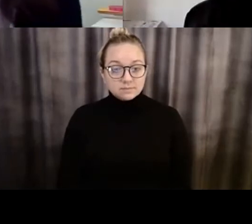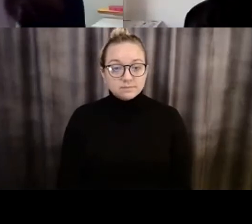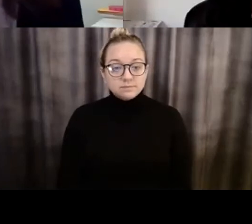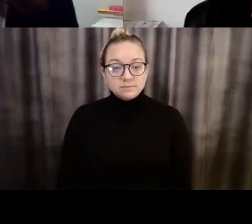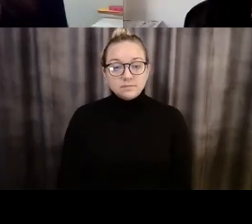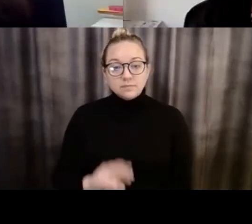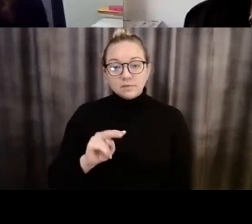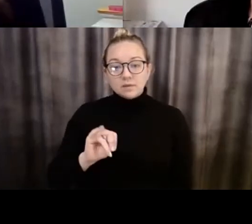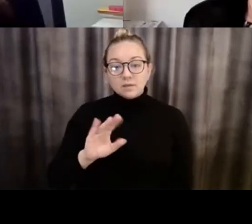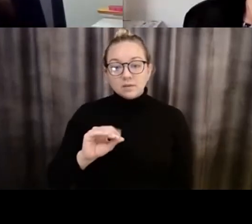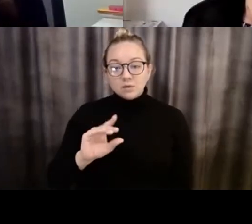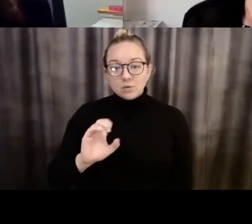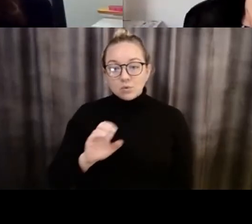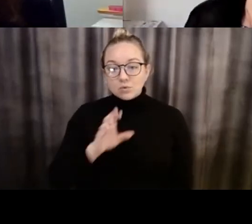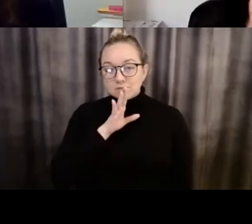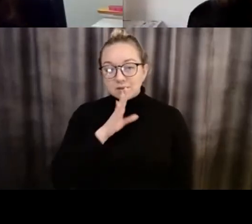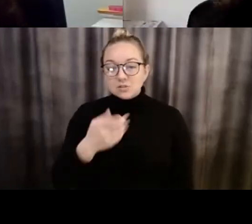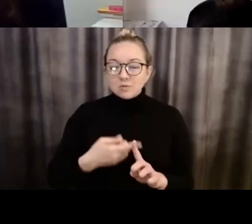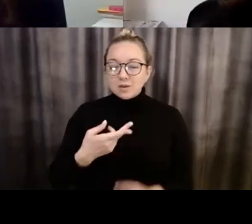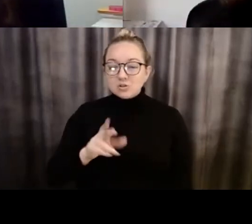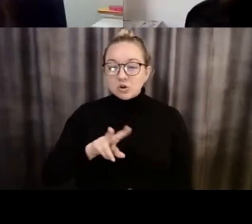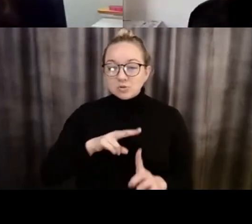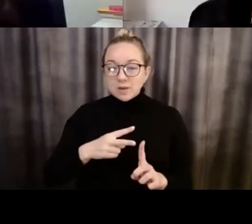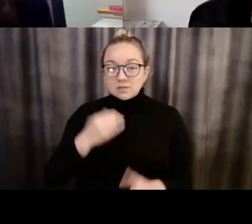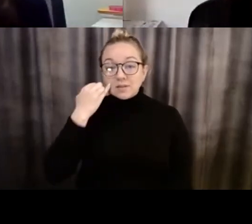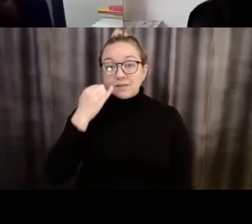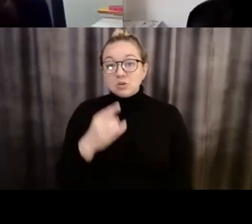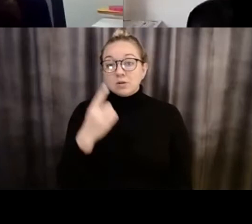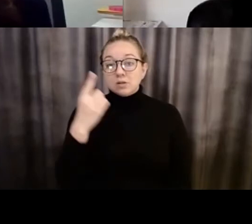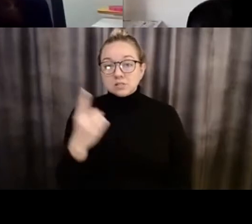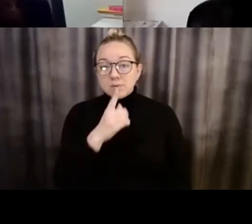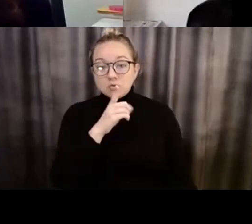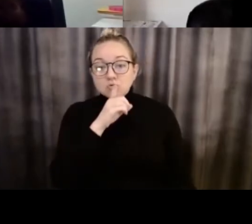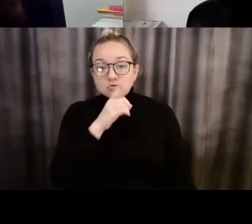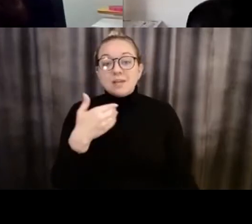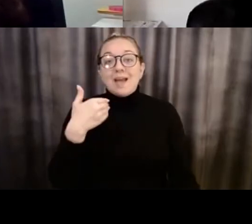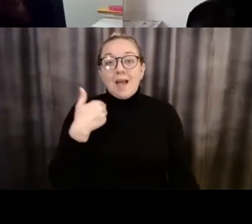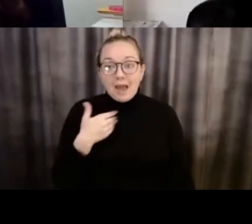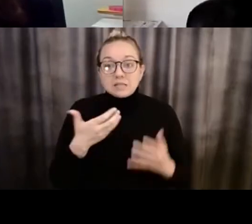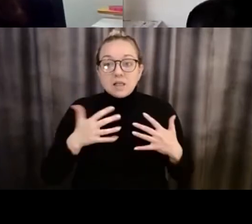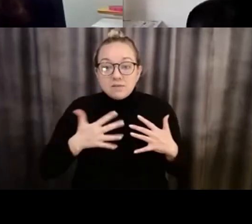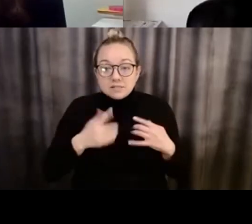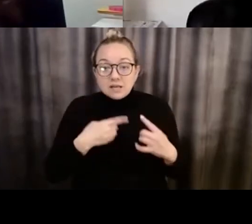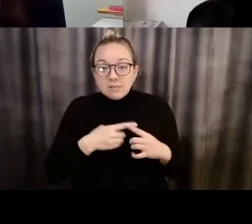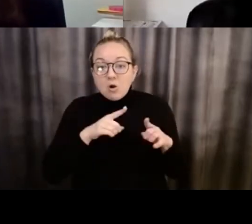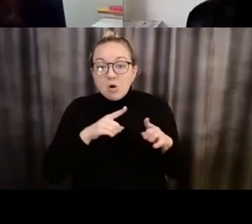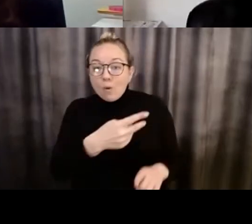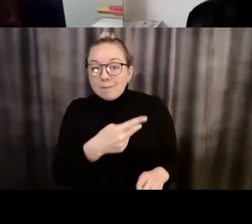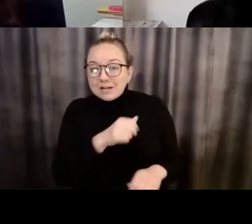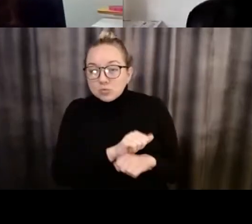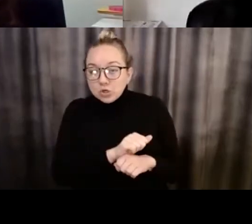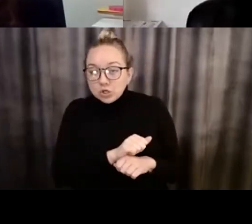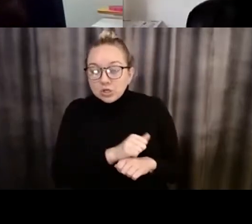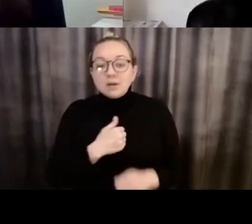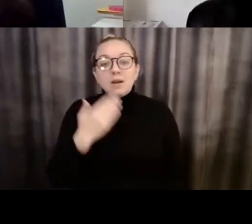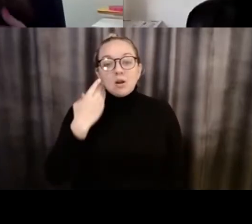Just from an HR standpoint, I would say if you are somebody who truly has a lot of anxiety about returning to work, I know we have